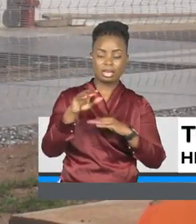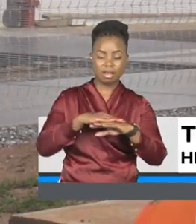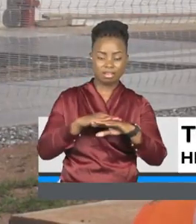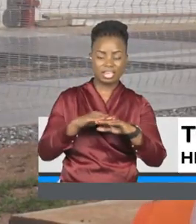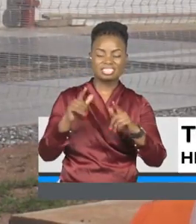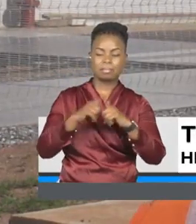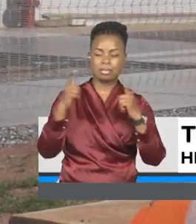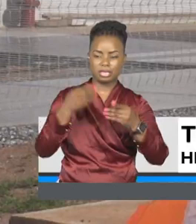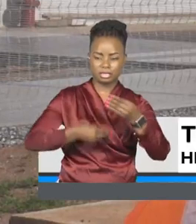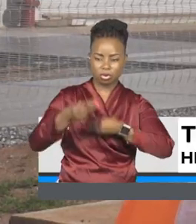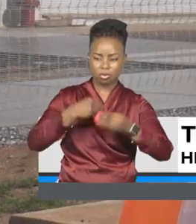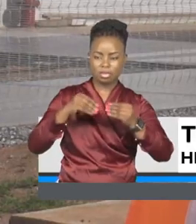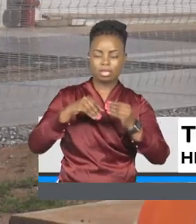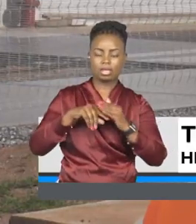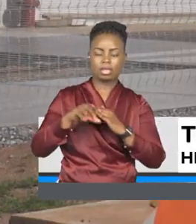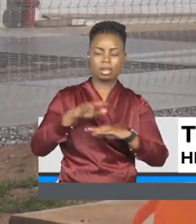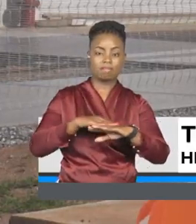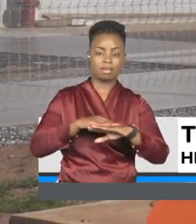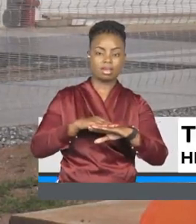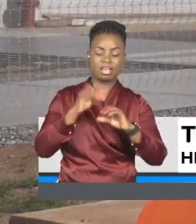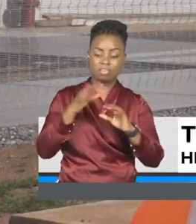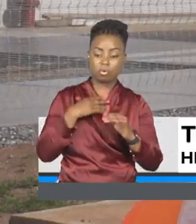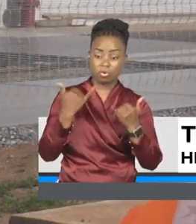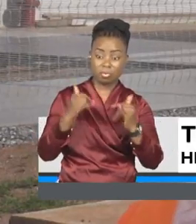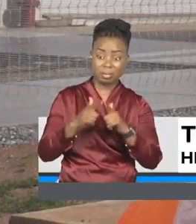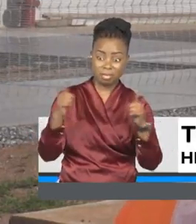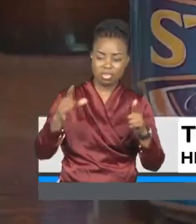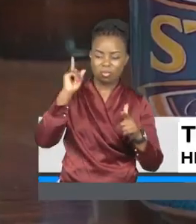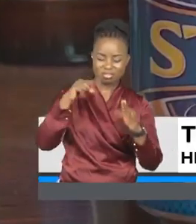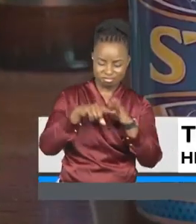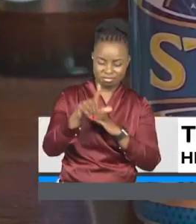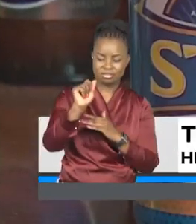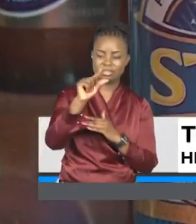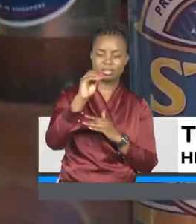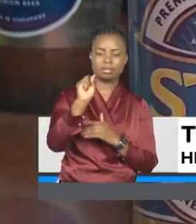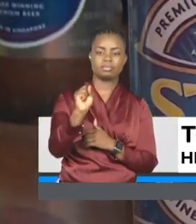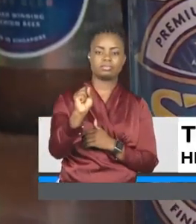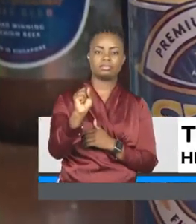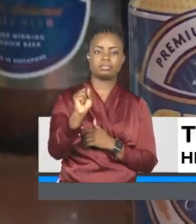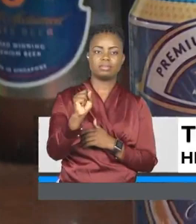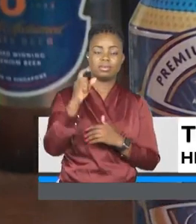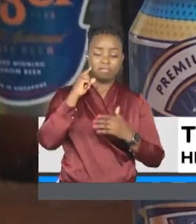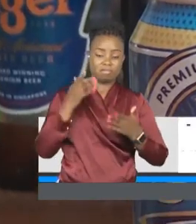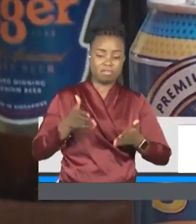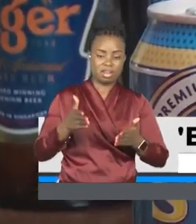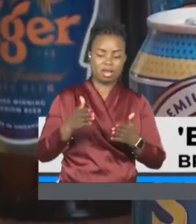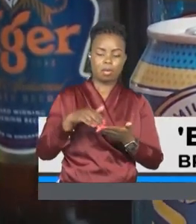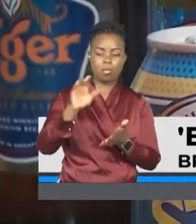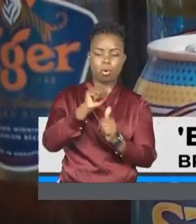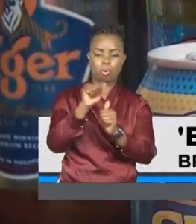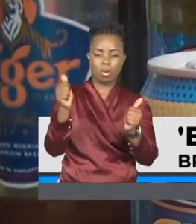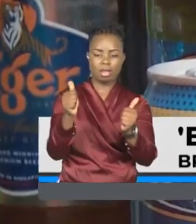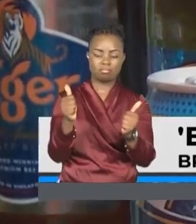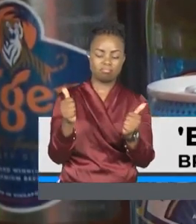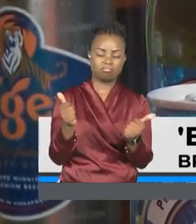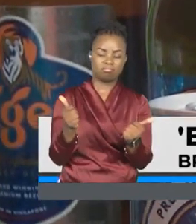biggest economy in Africa. So if you want to play big, then you have to be in Lagos. For now, more well-established Nigerian brewers